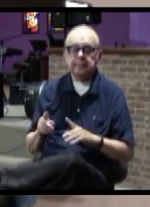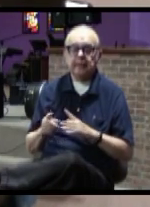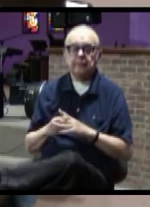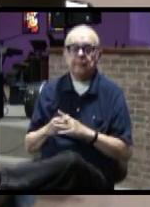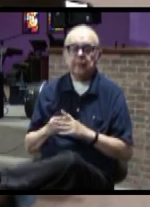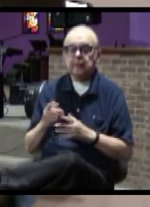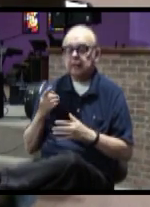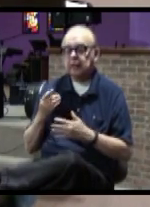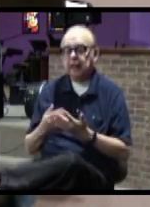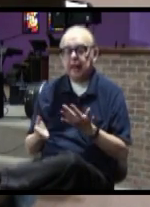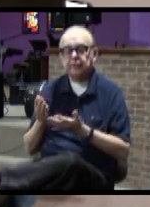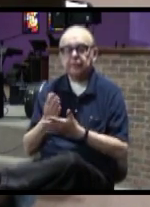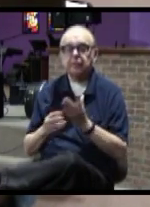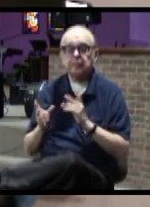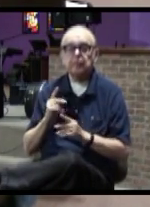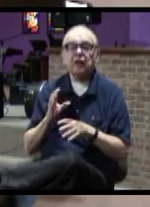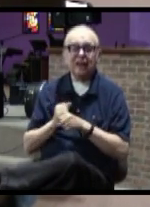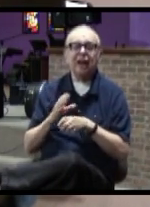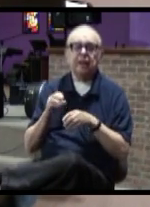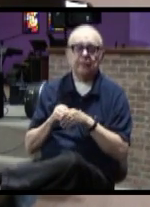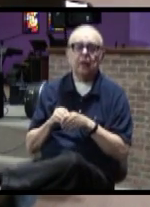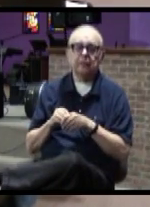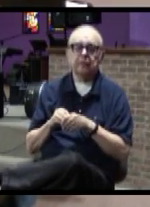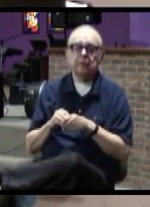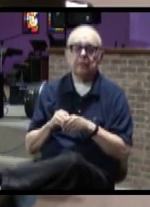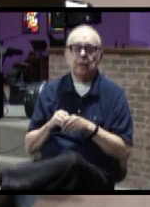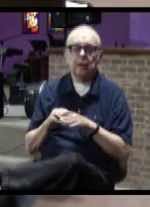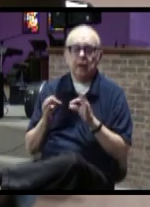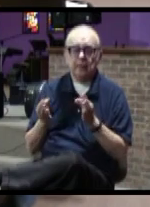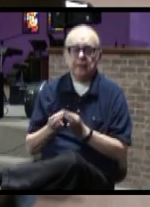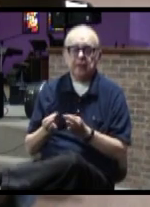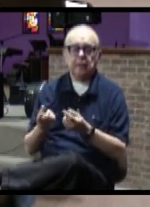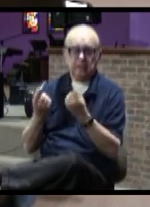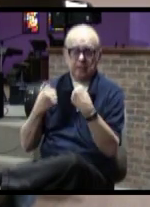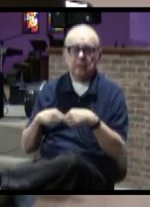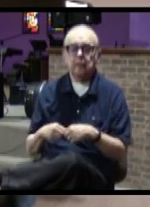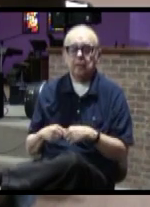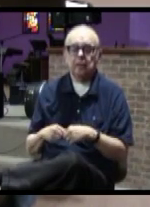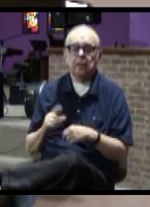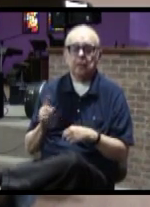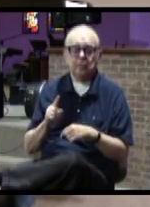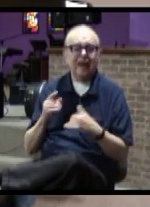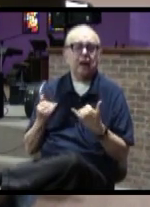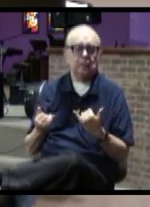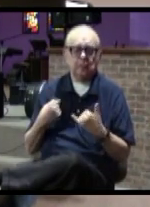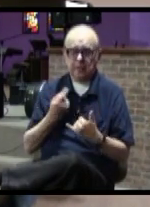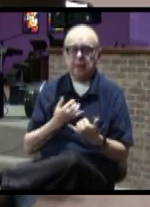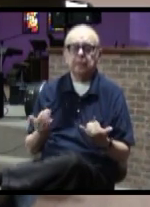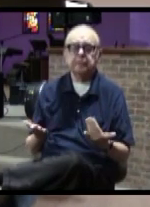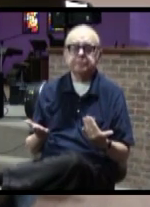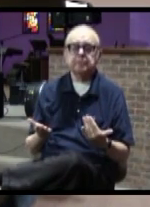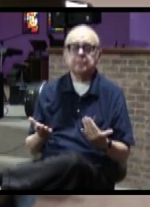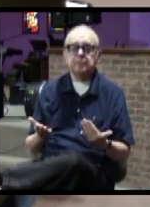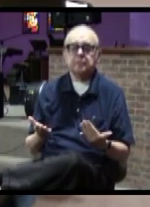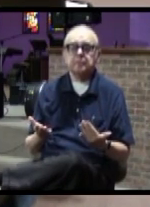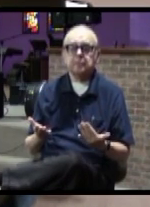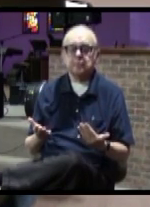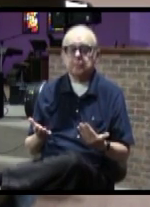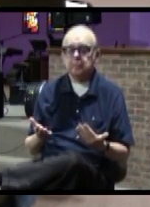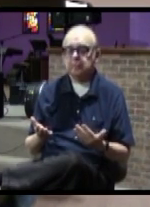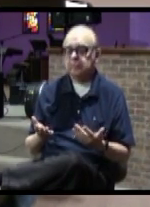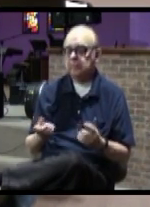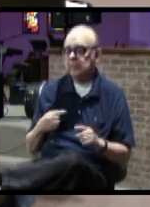until finally some started. And more began to invite friends, and families started coming. And this is where we're at today.